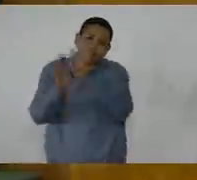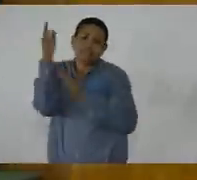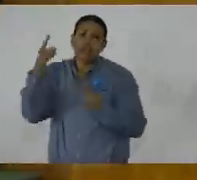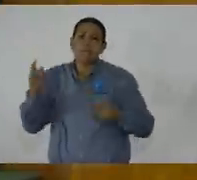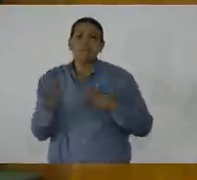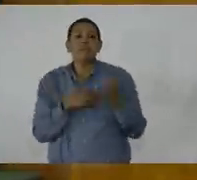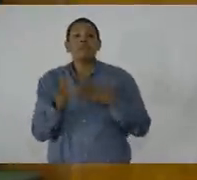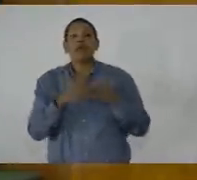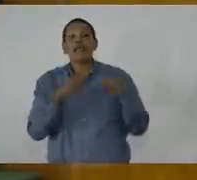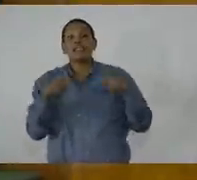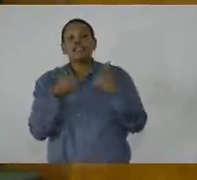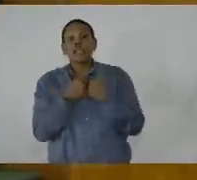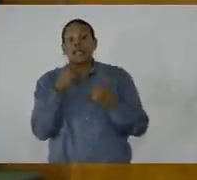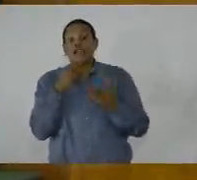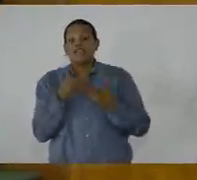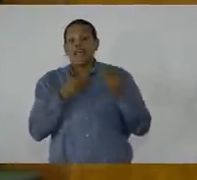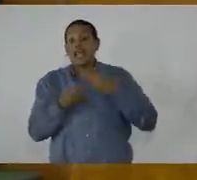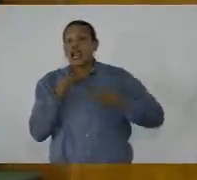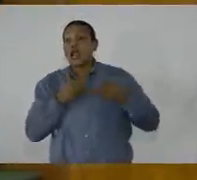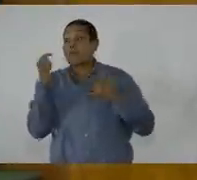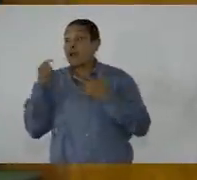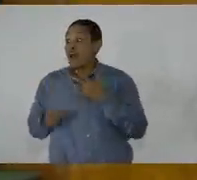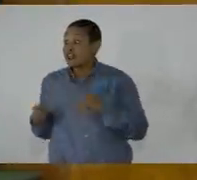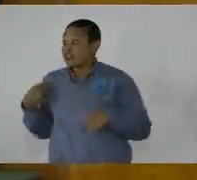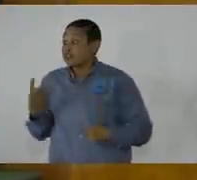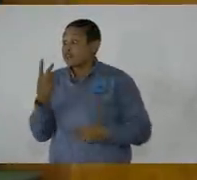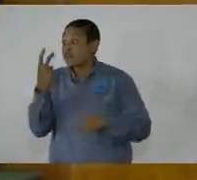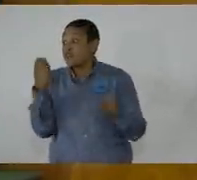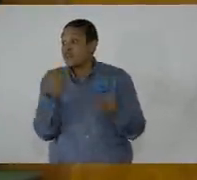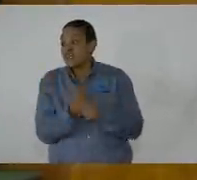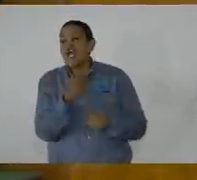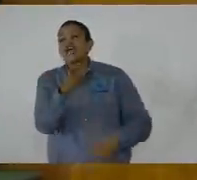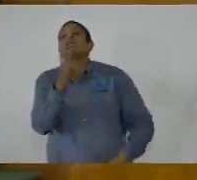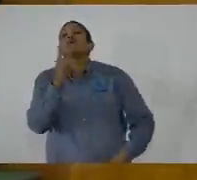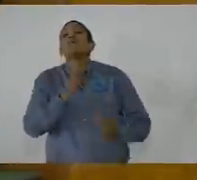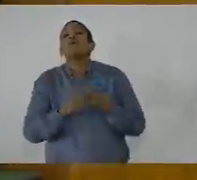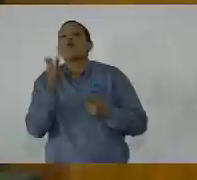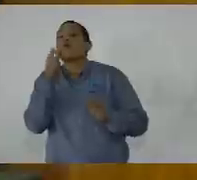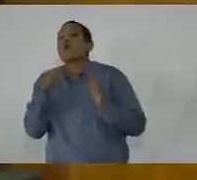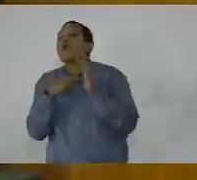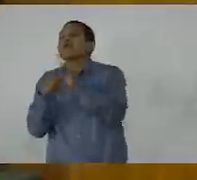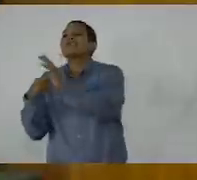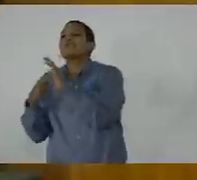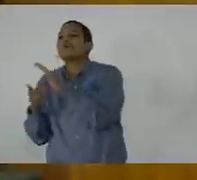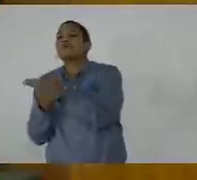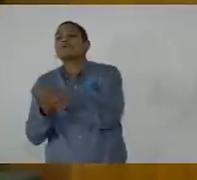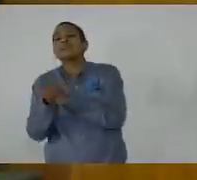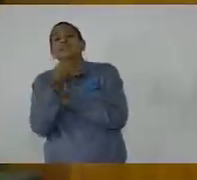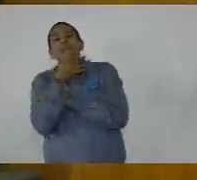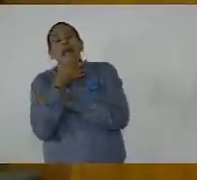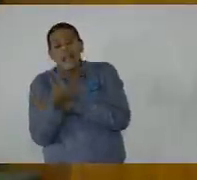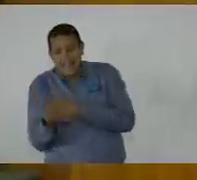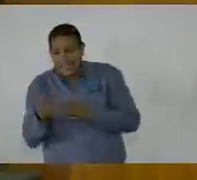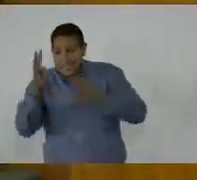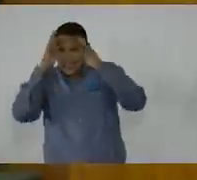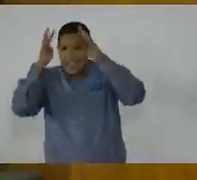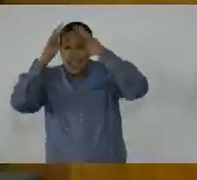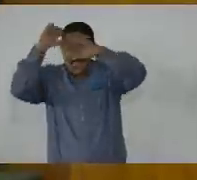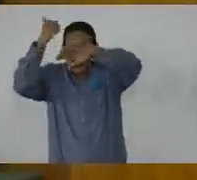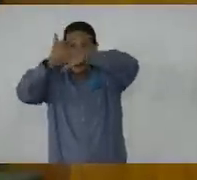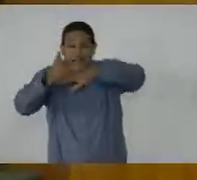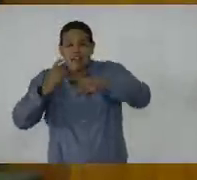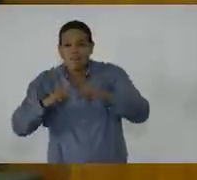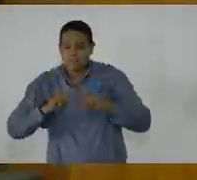the challenges of the economic condition over the last 2 years, and who exhibit the talent, innovation,